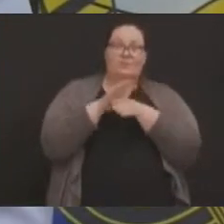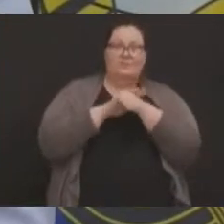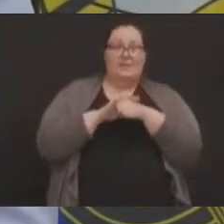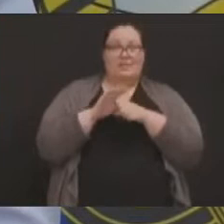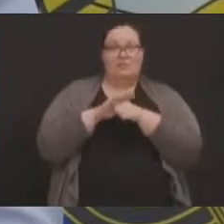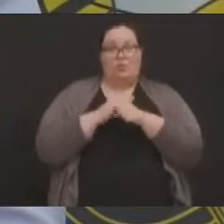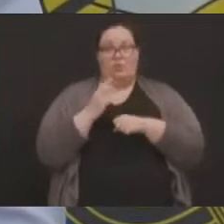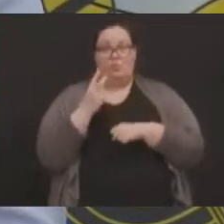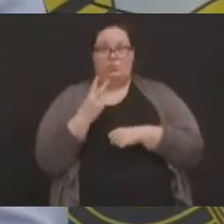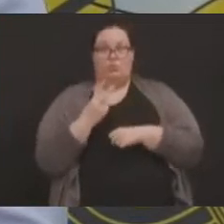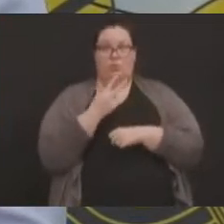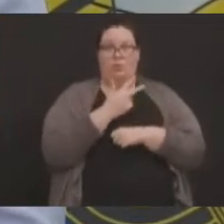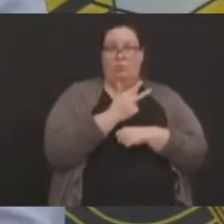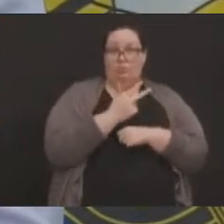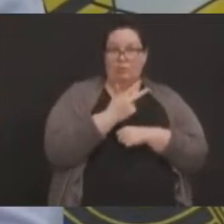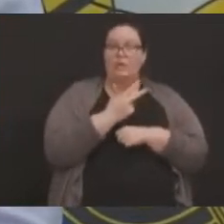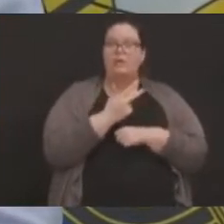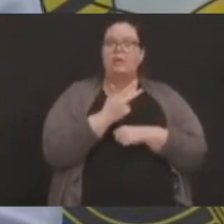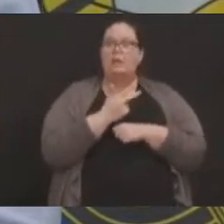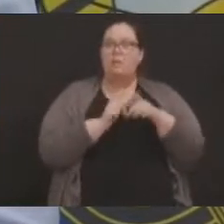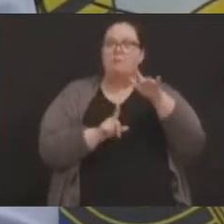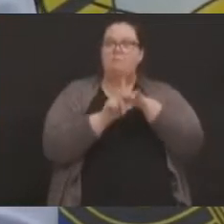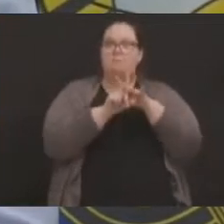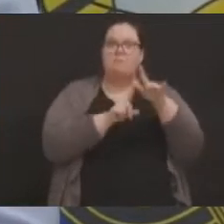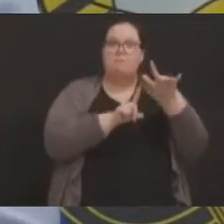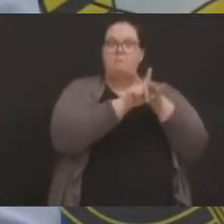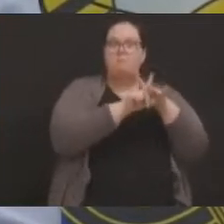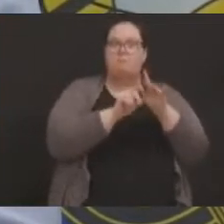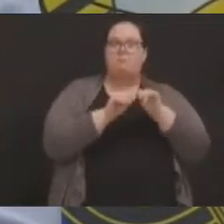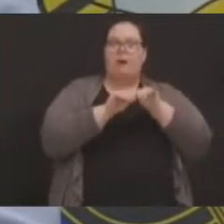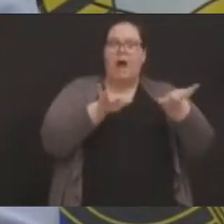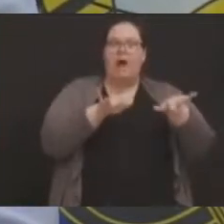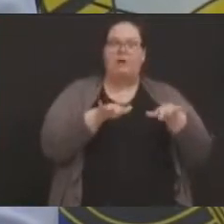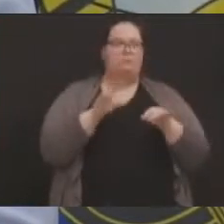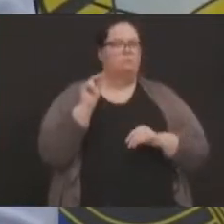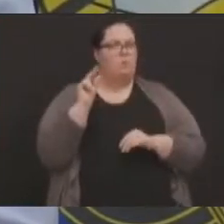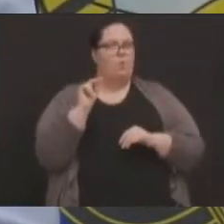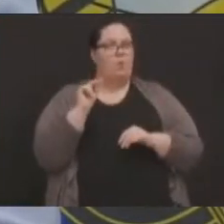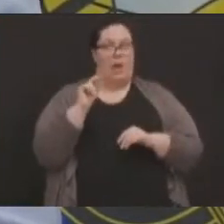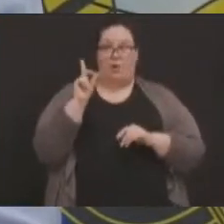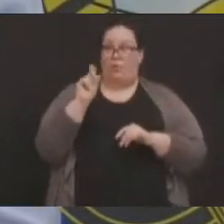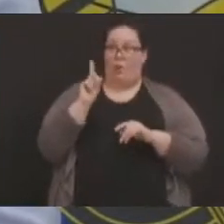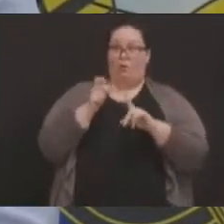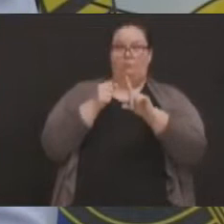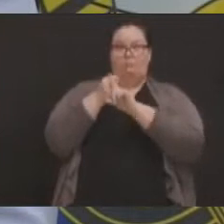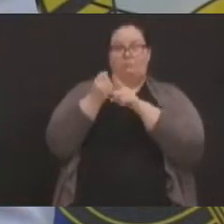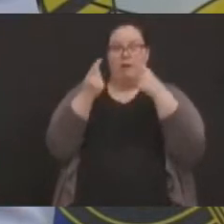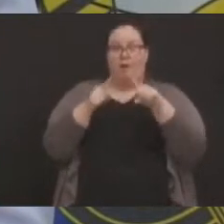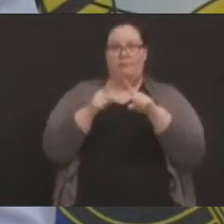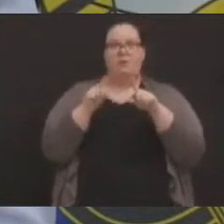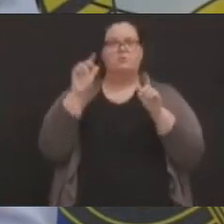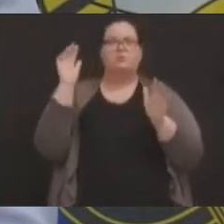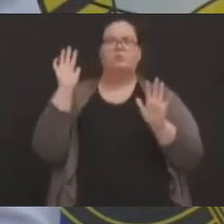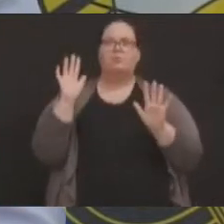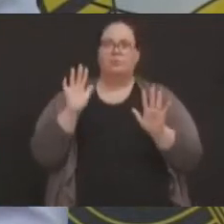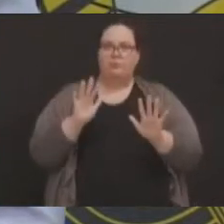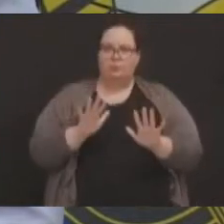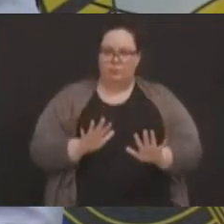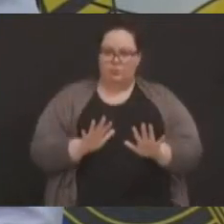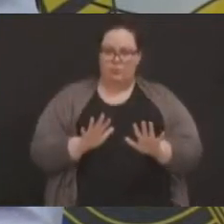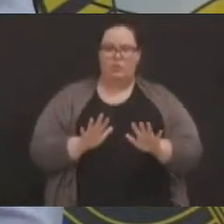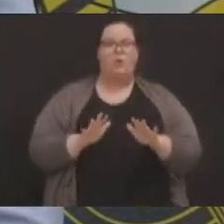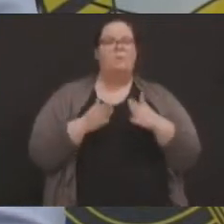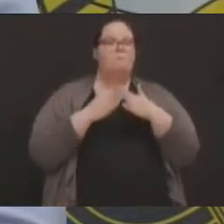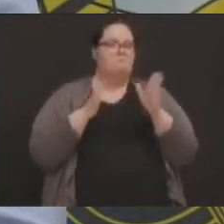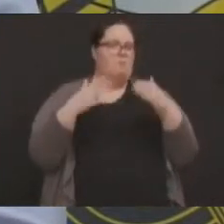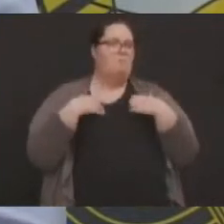Based on this, Public Health has recommended to Cabinet that Zone 2 and Zone 3 transition back to the orange alert level. This change will take effect